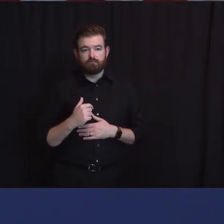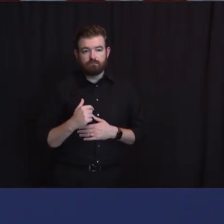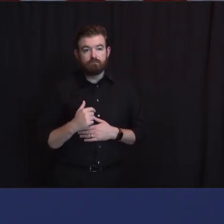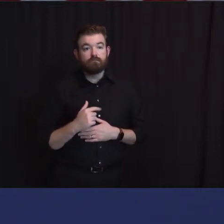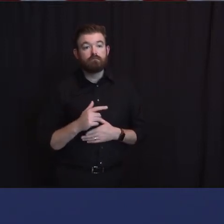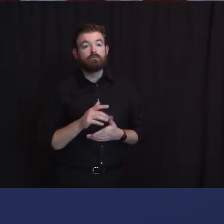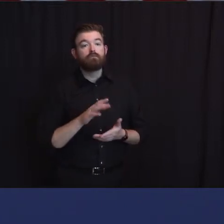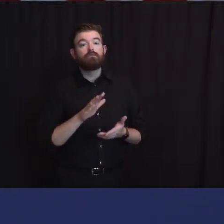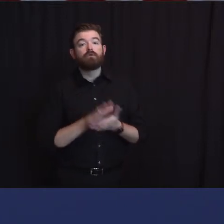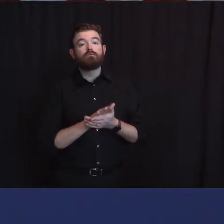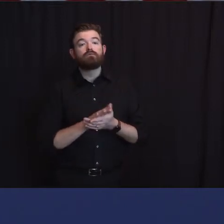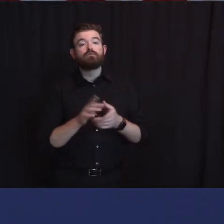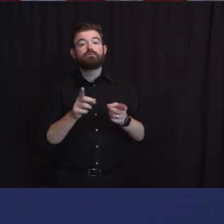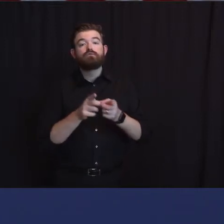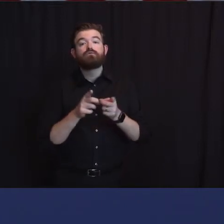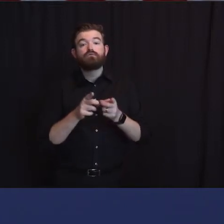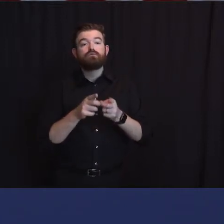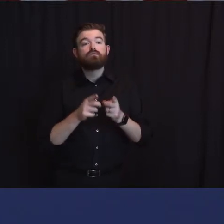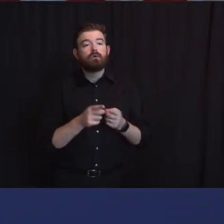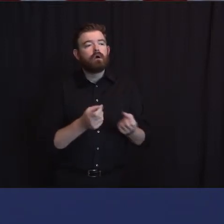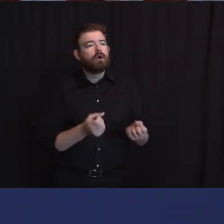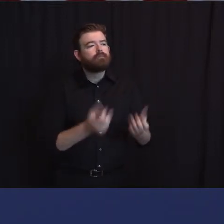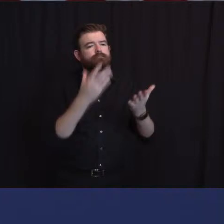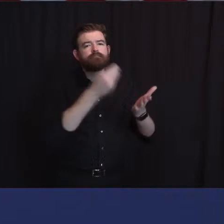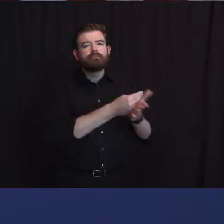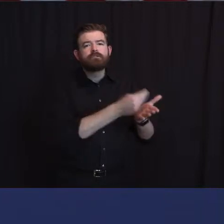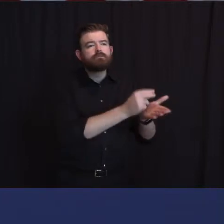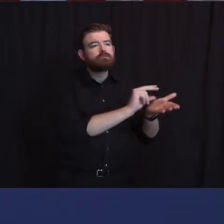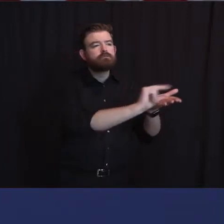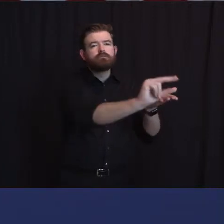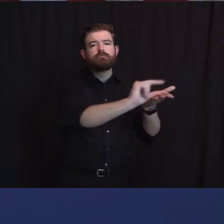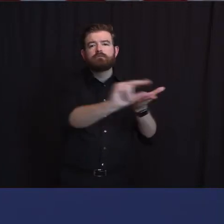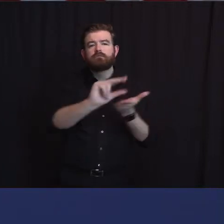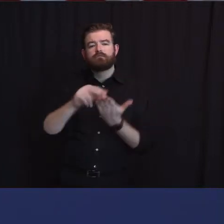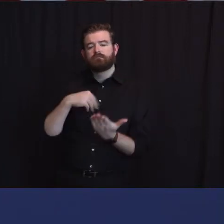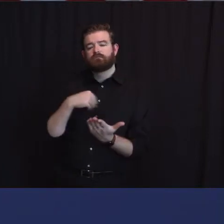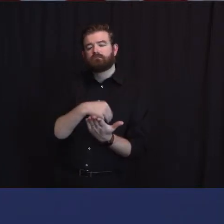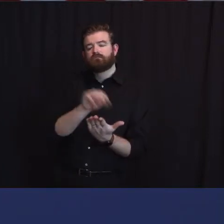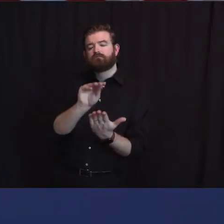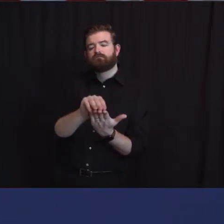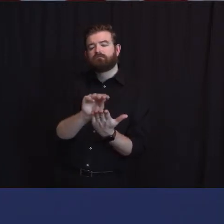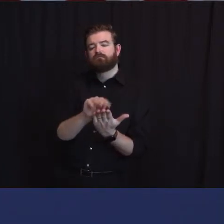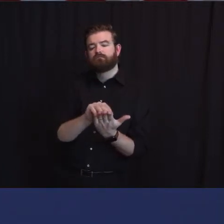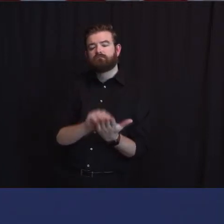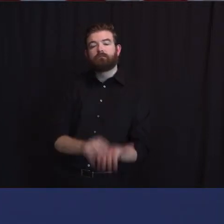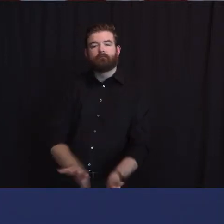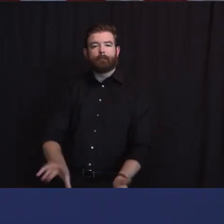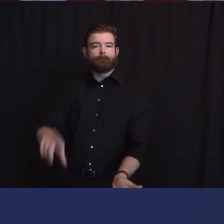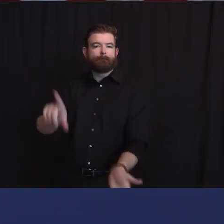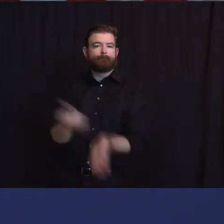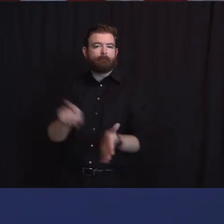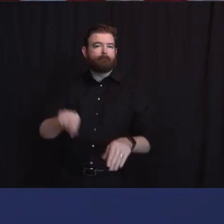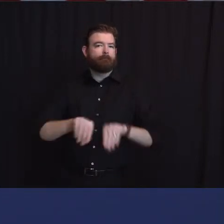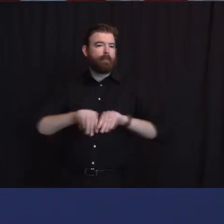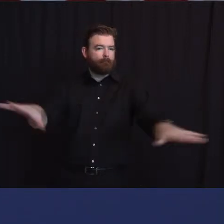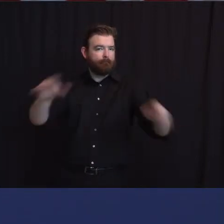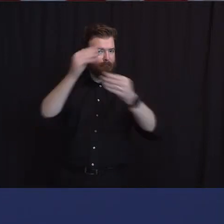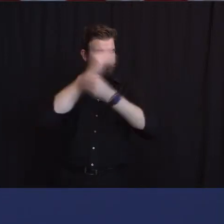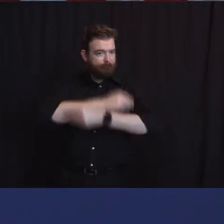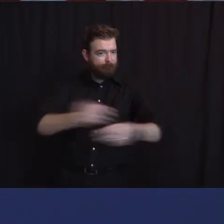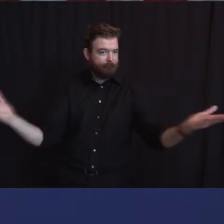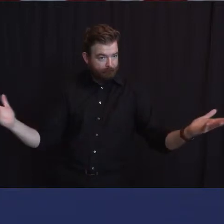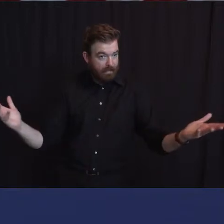which must be calculated based on the district's share of funds received under Title I, Part A in